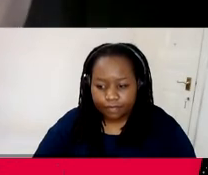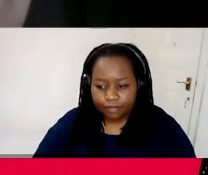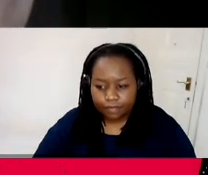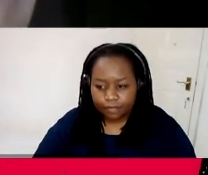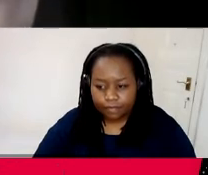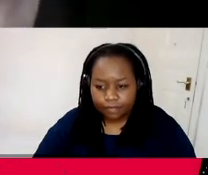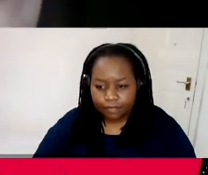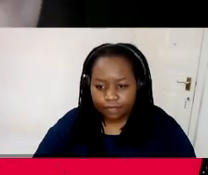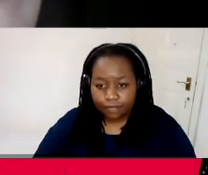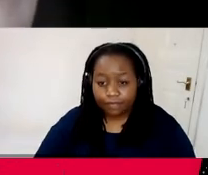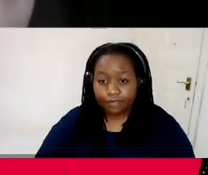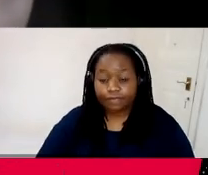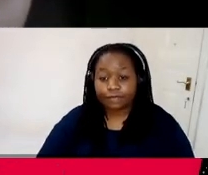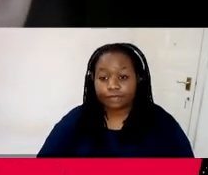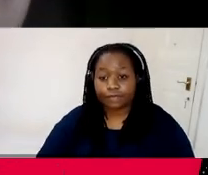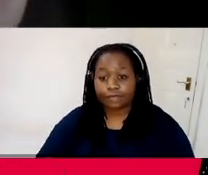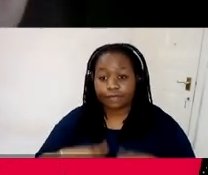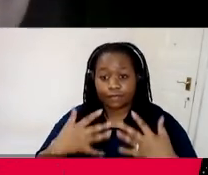bring that to life?